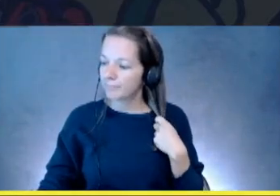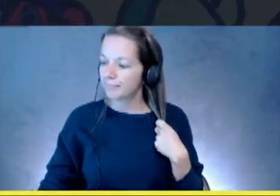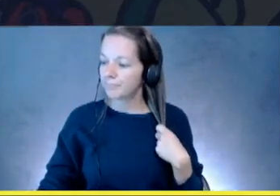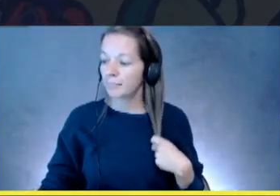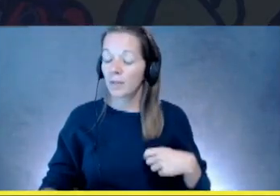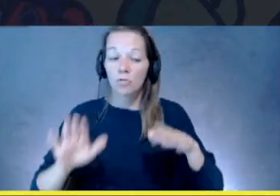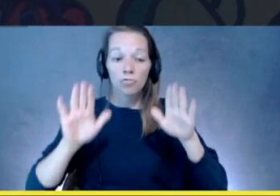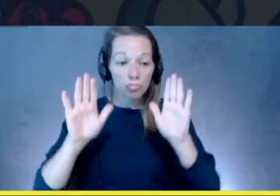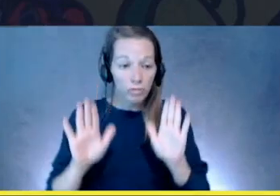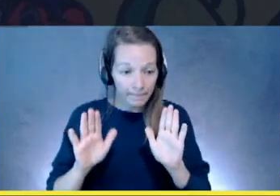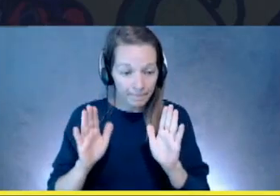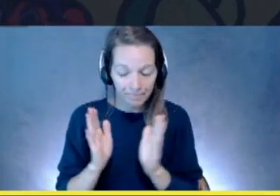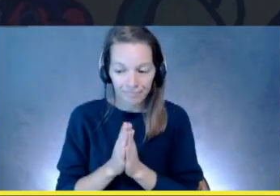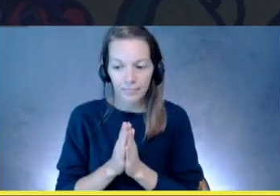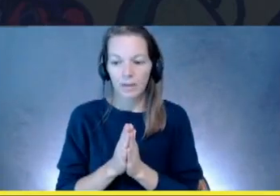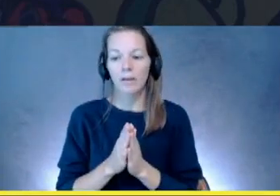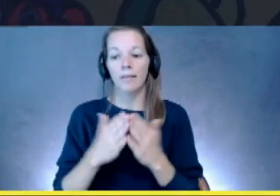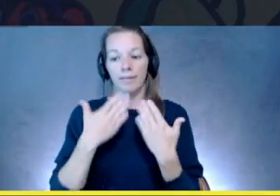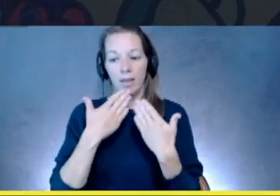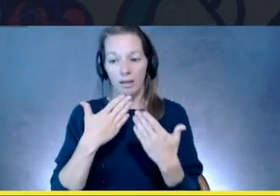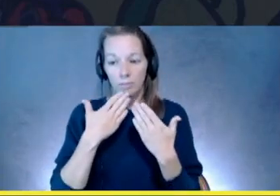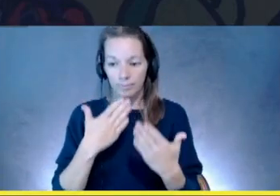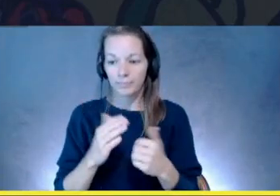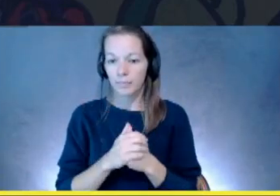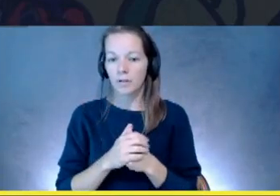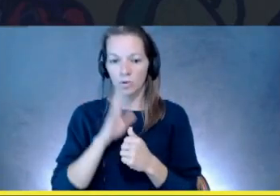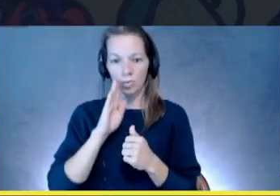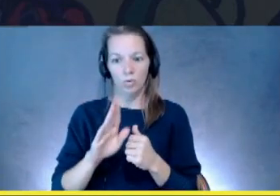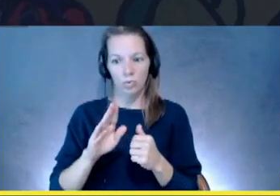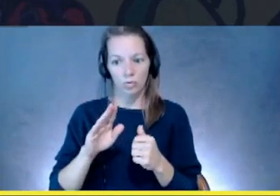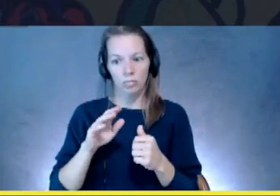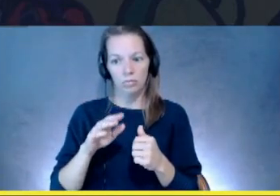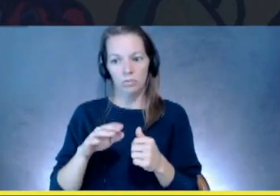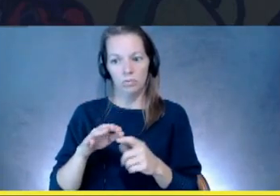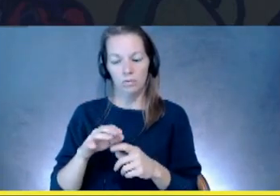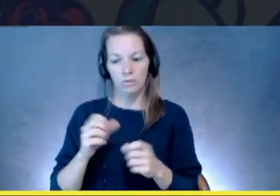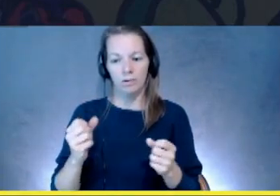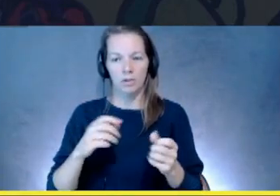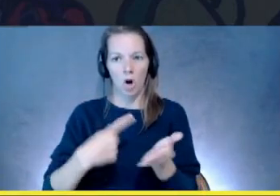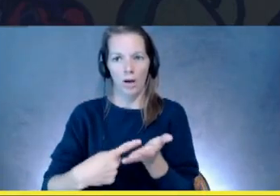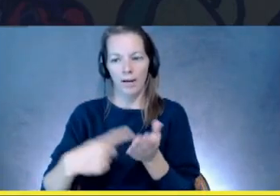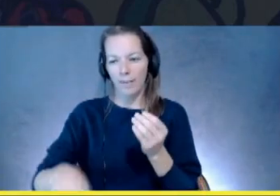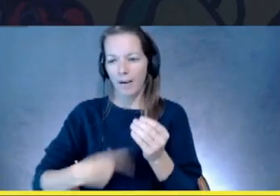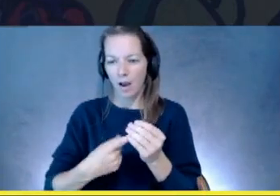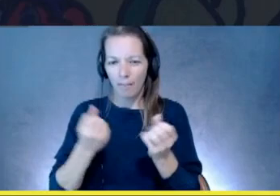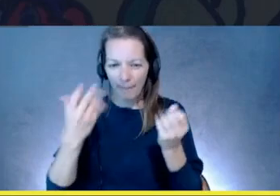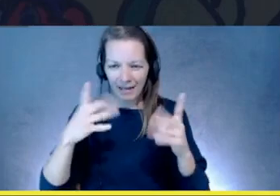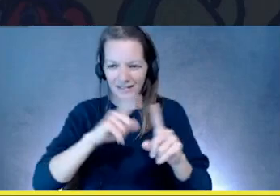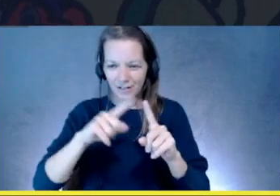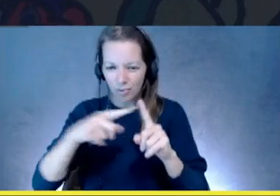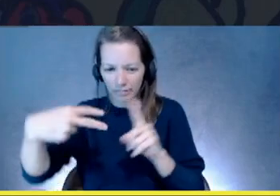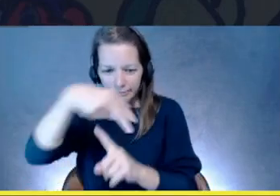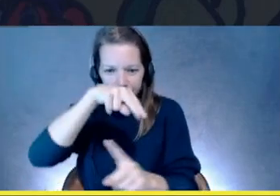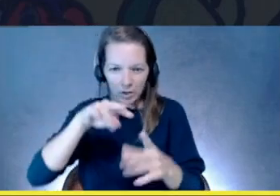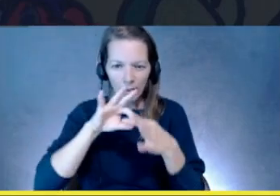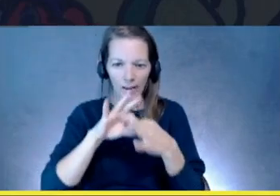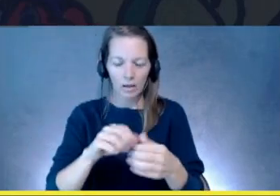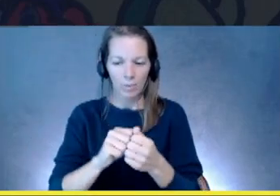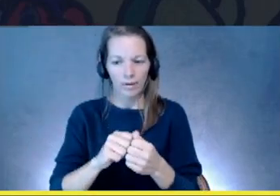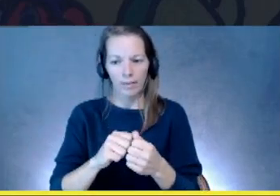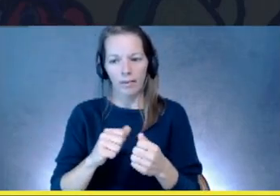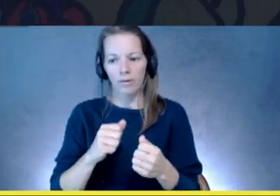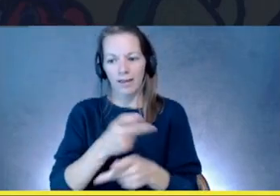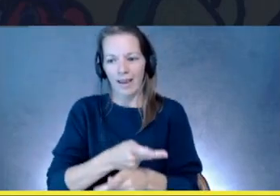this distinguished panel highlighting multiple dimensions of care delivery affecting people with disabilities. I